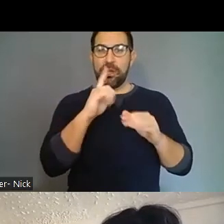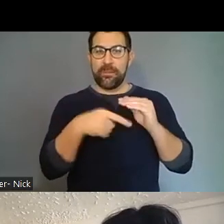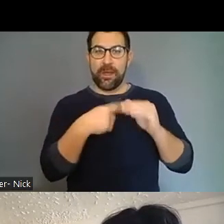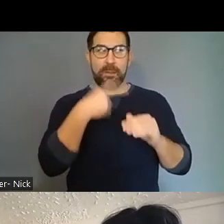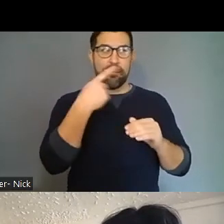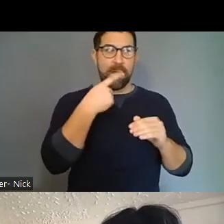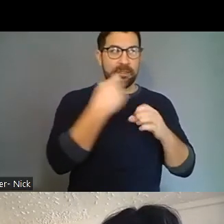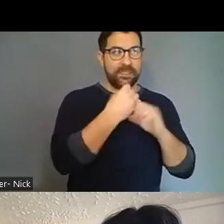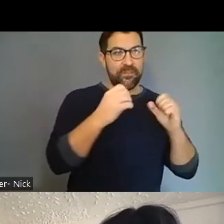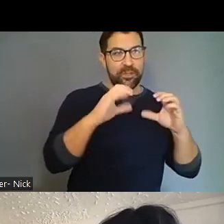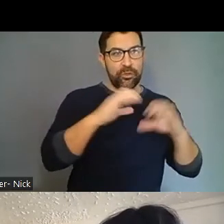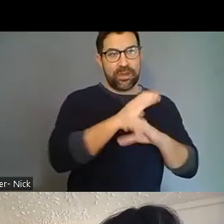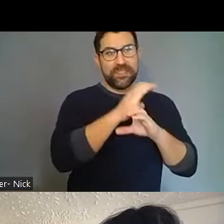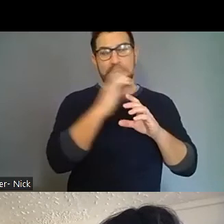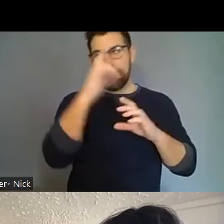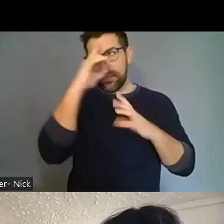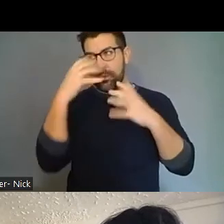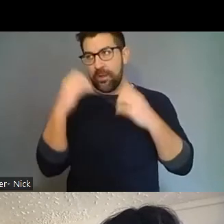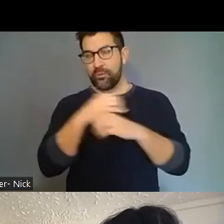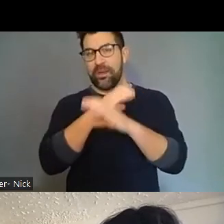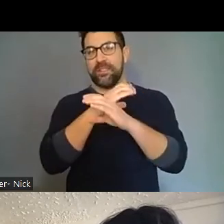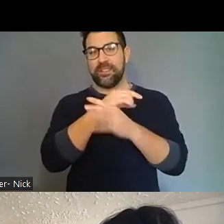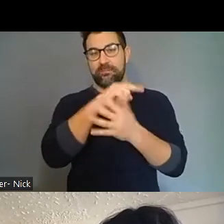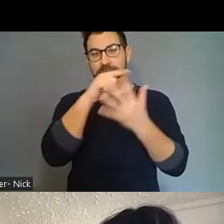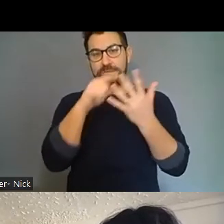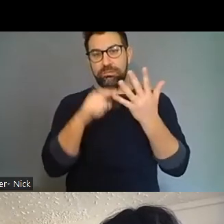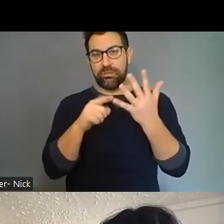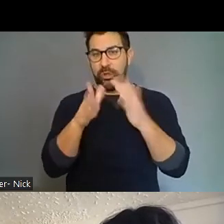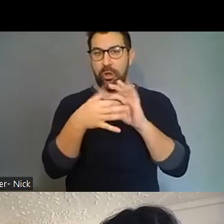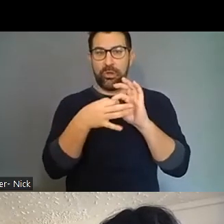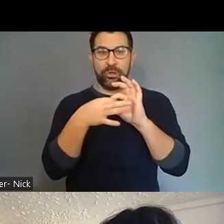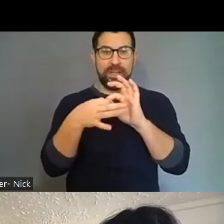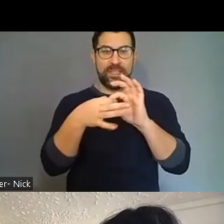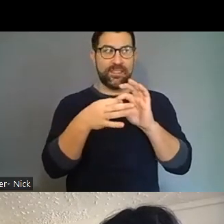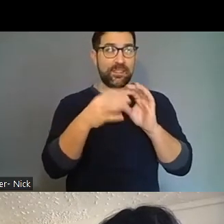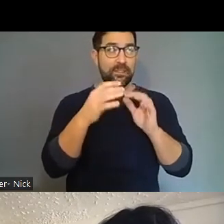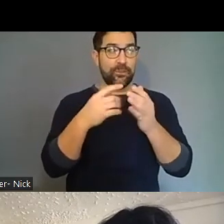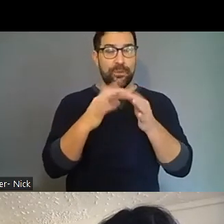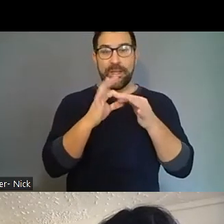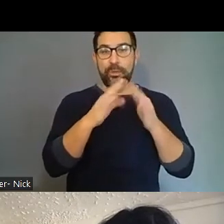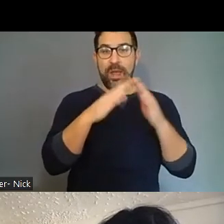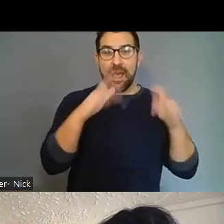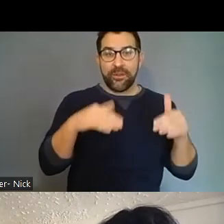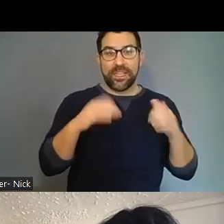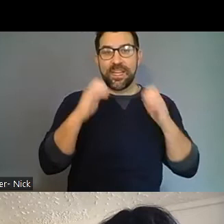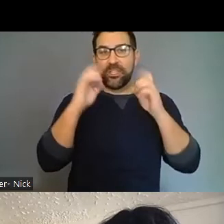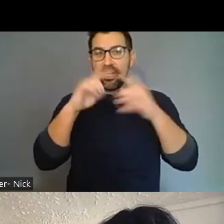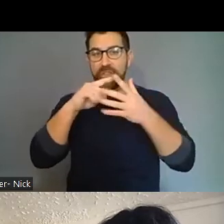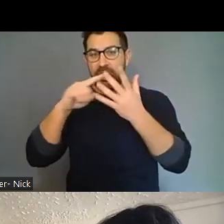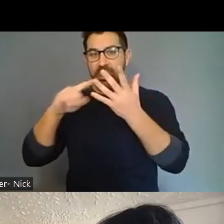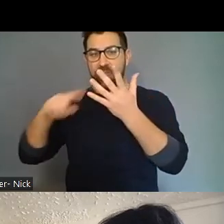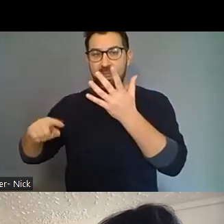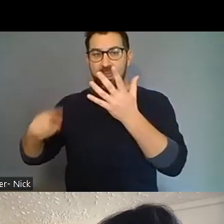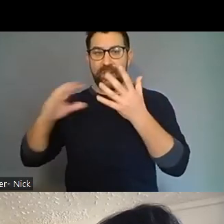the mental health crisis that we're in, without talking about how housing or and all these different things that are